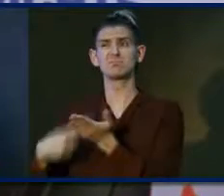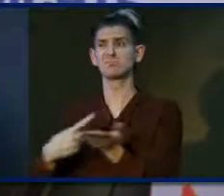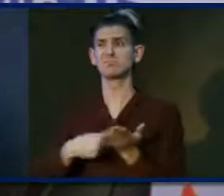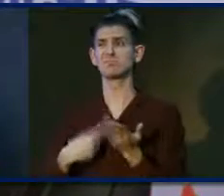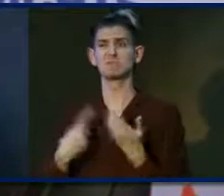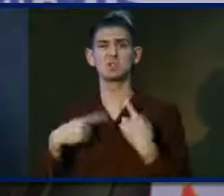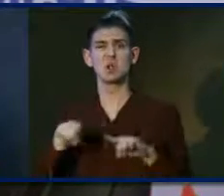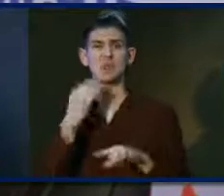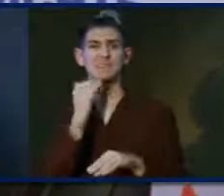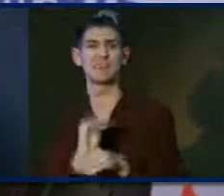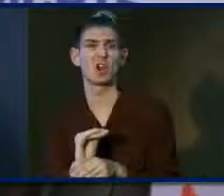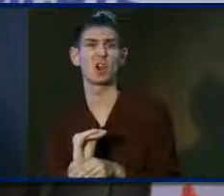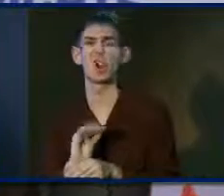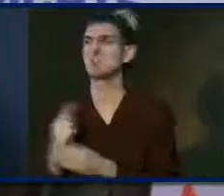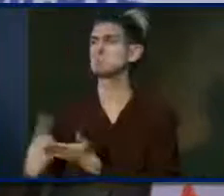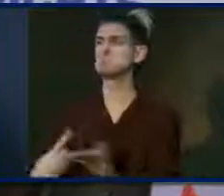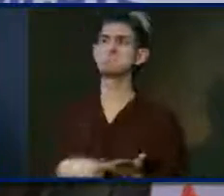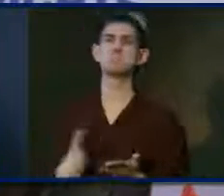But